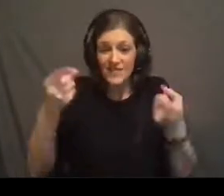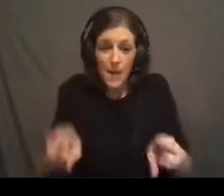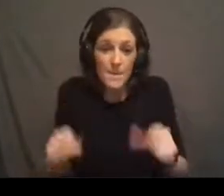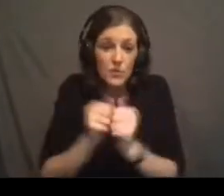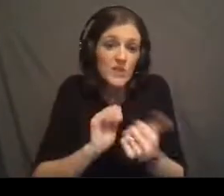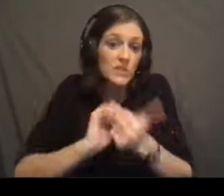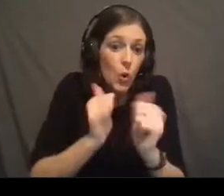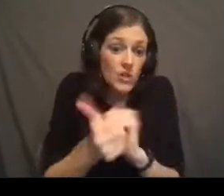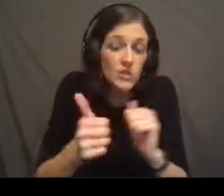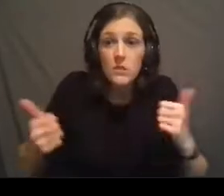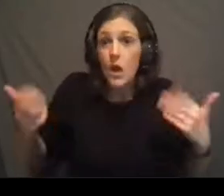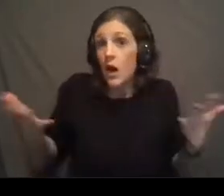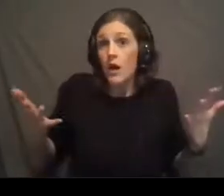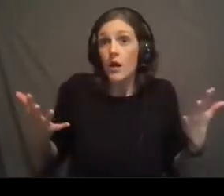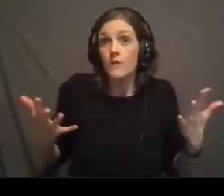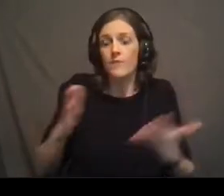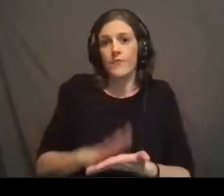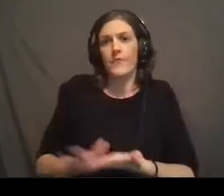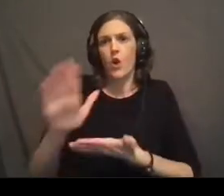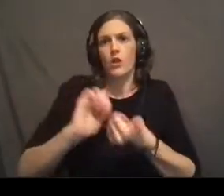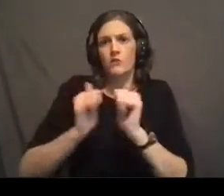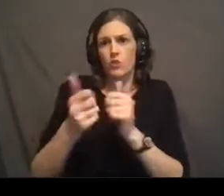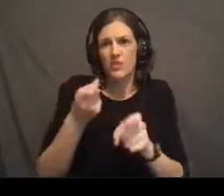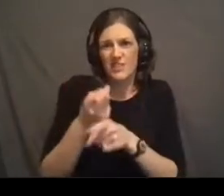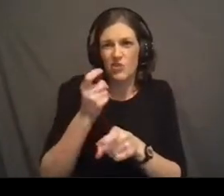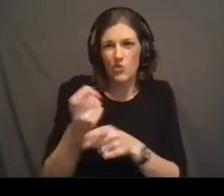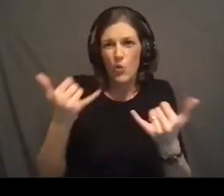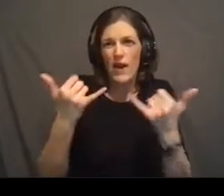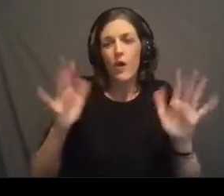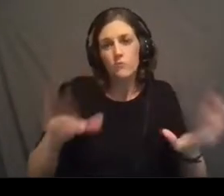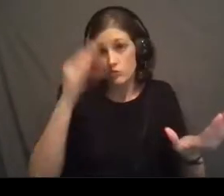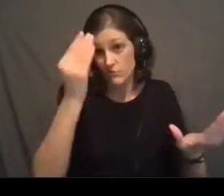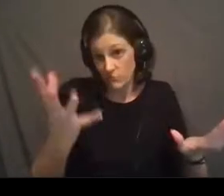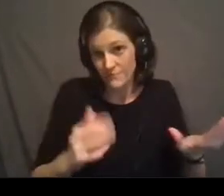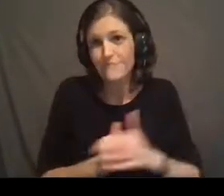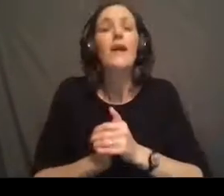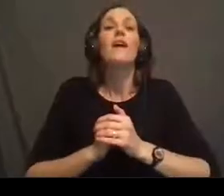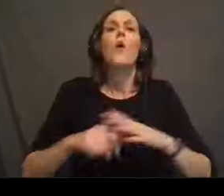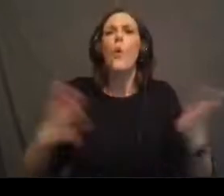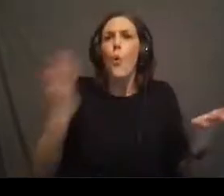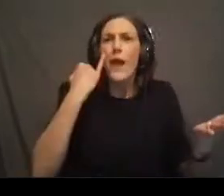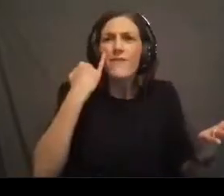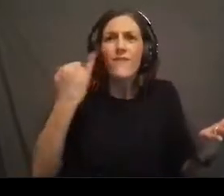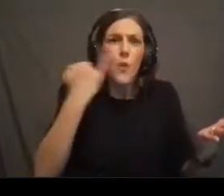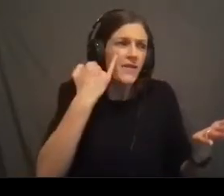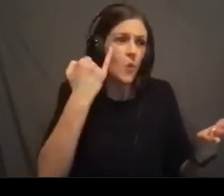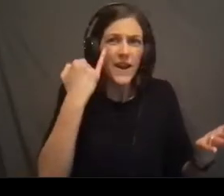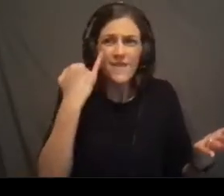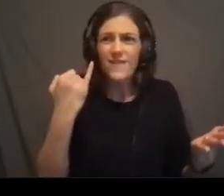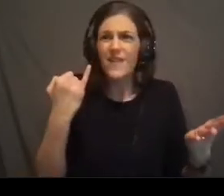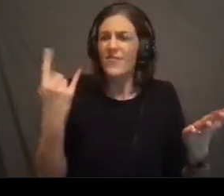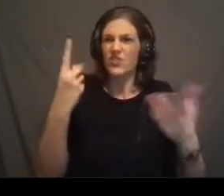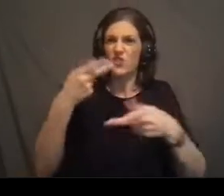sports? College sports is a joke, by the way, right now. Just say, what if? And all of these what ifs, they just